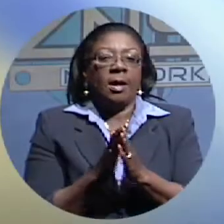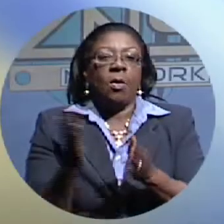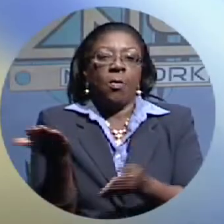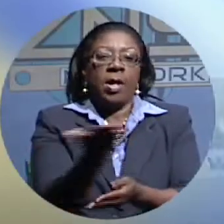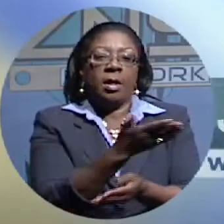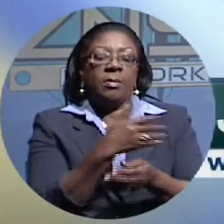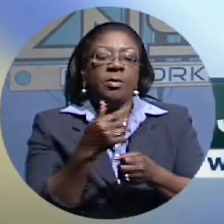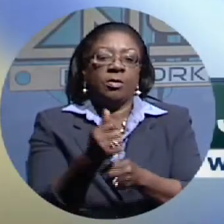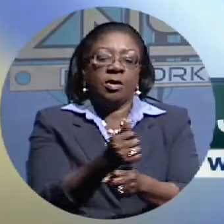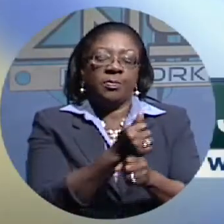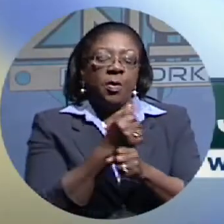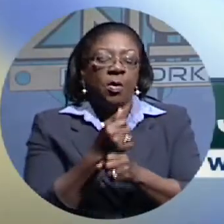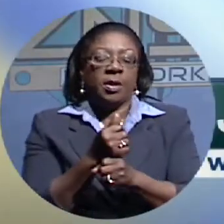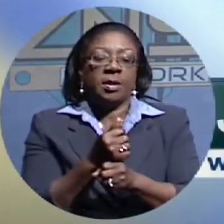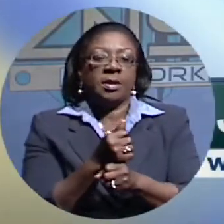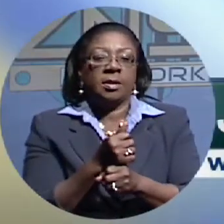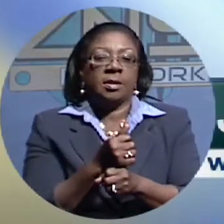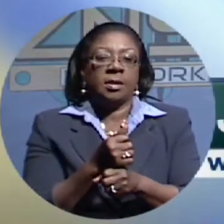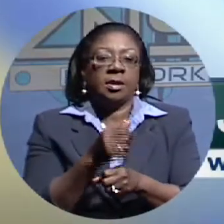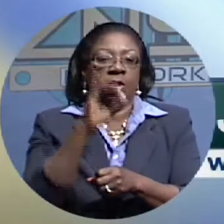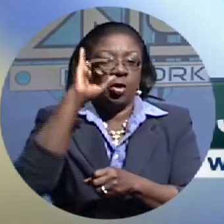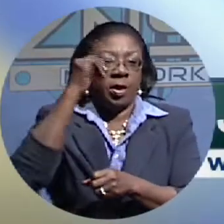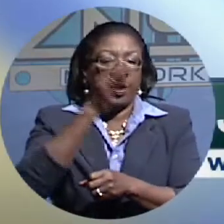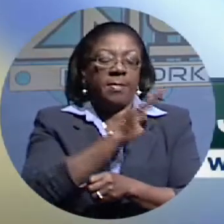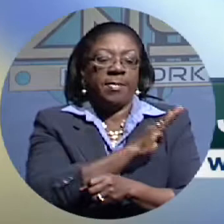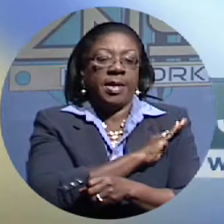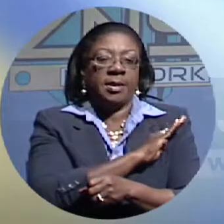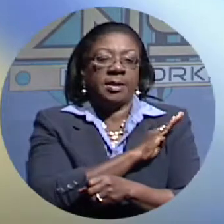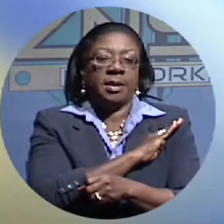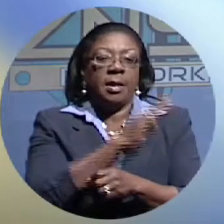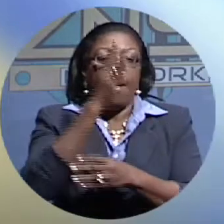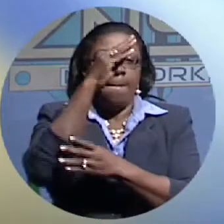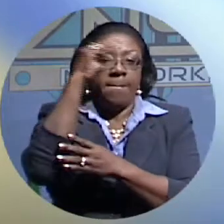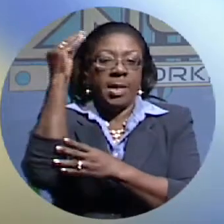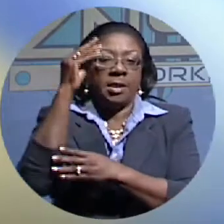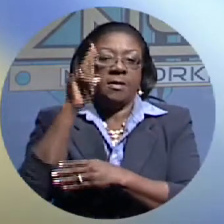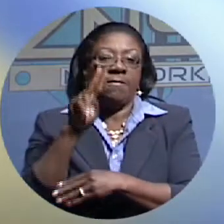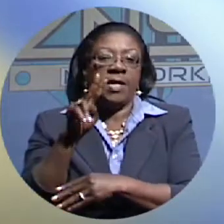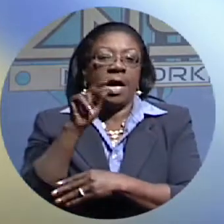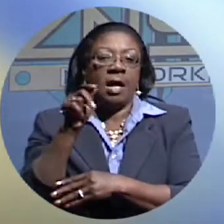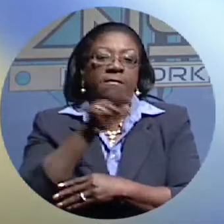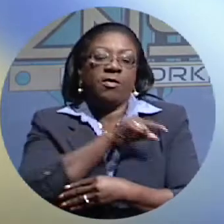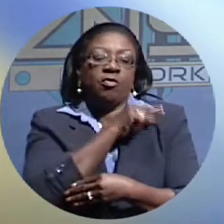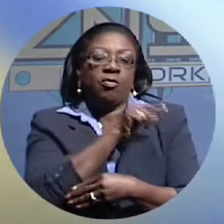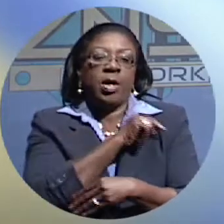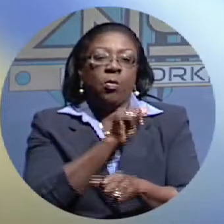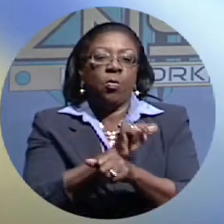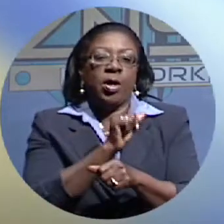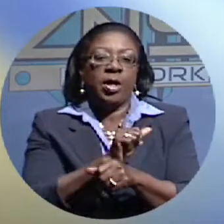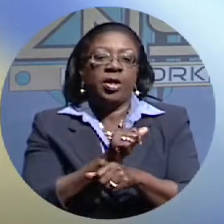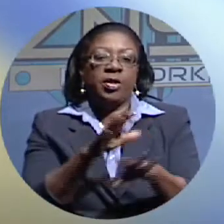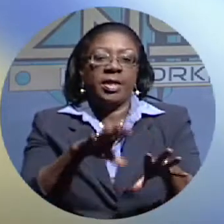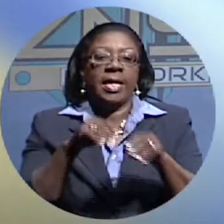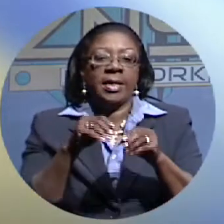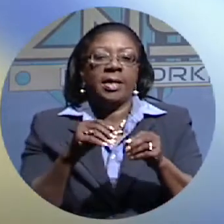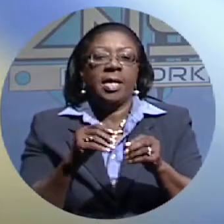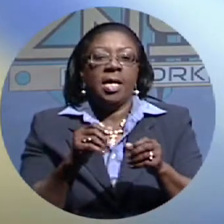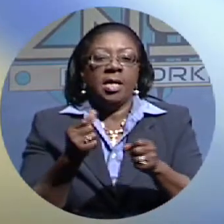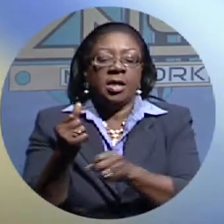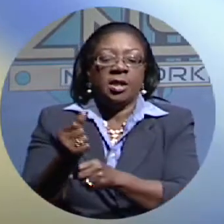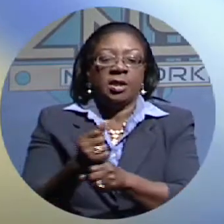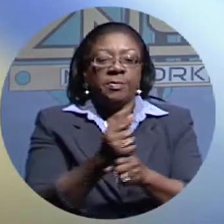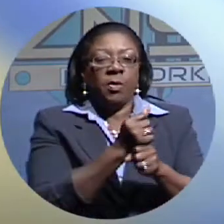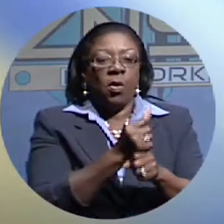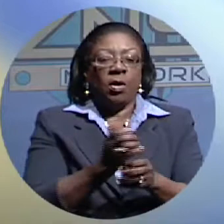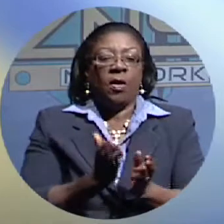Welcome to your first check on sports. I'm Jonathan Benson. Minister V. Alfred Gray looking to get the sport of sloop sailing to the next level here